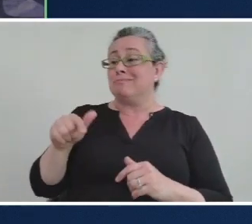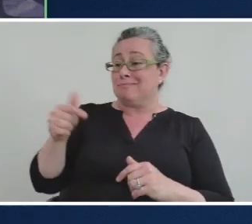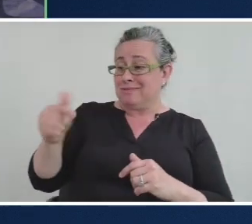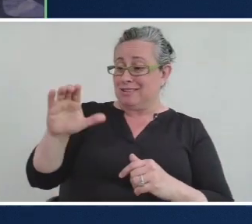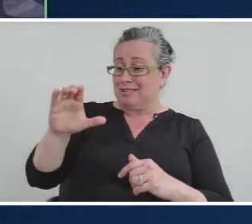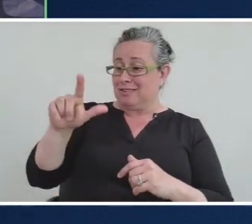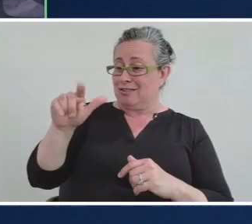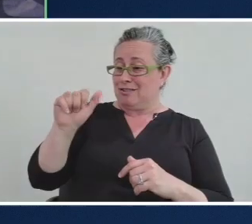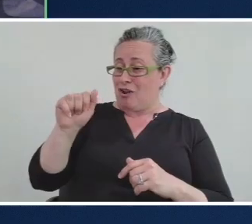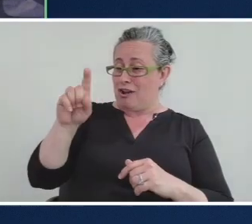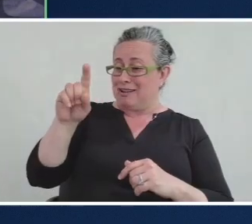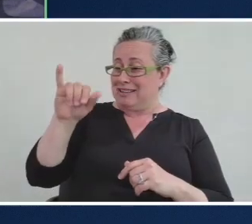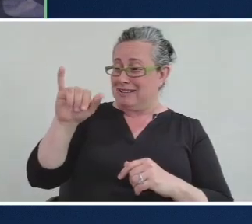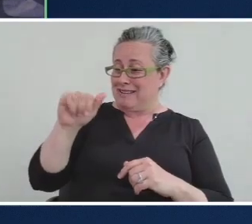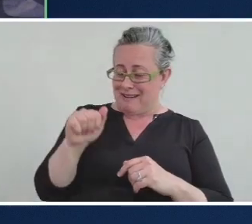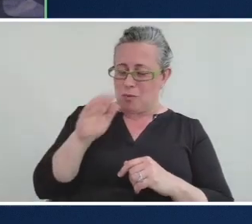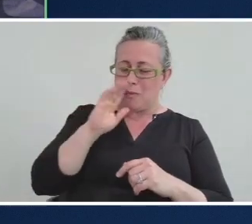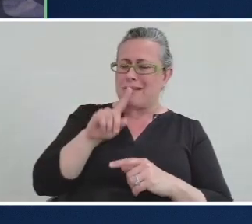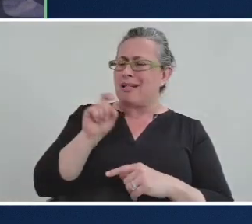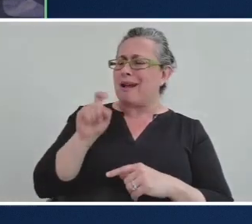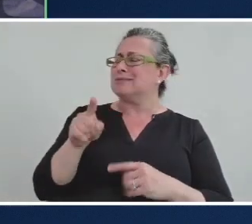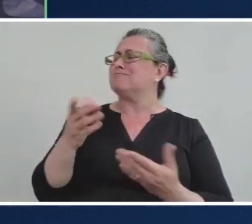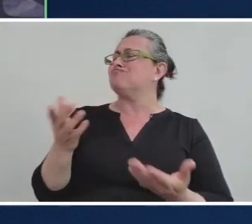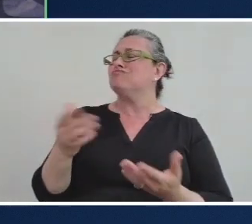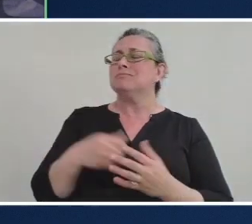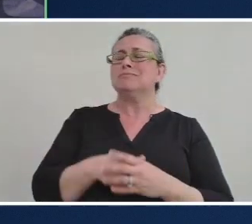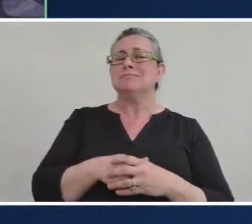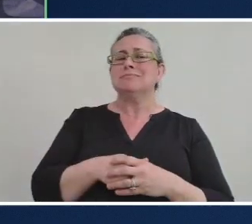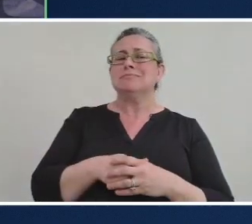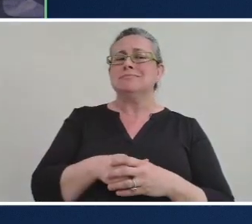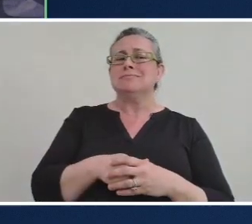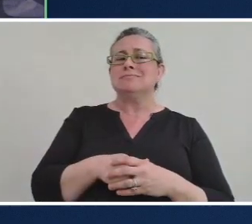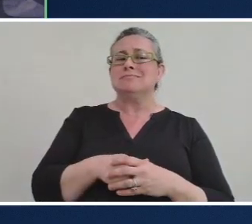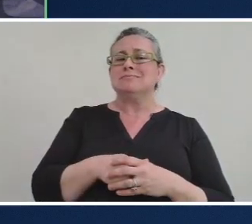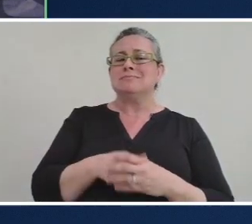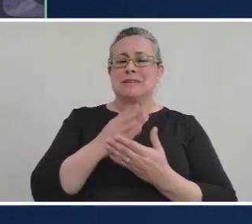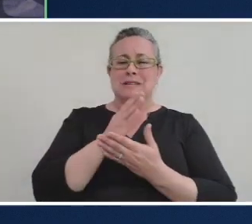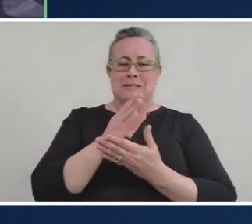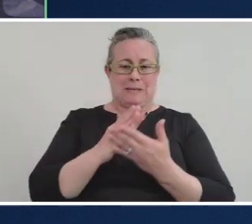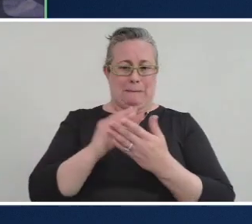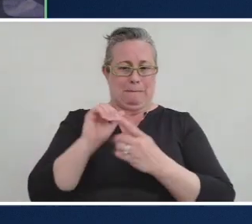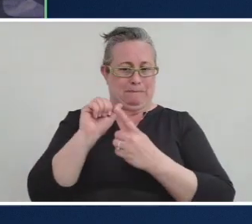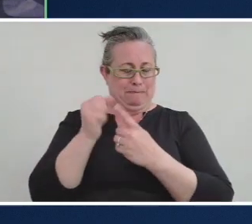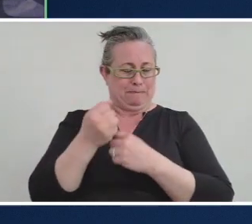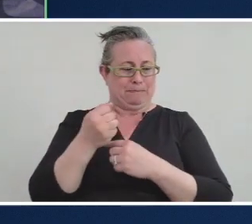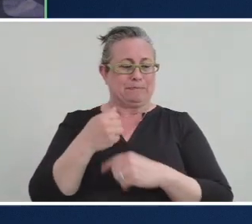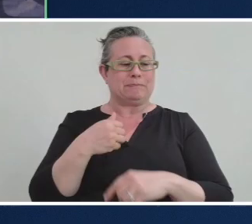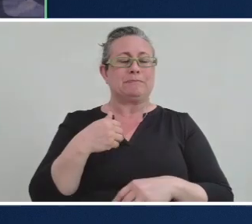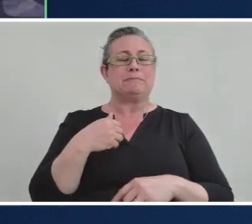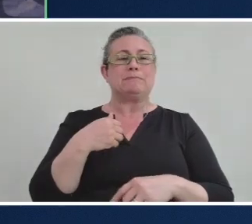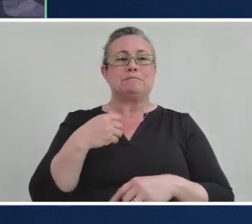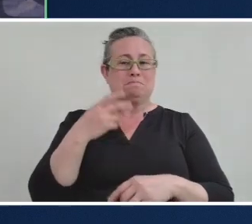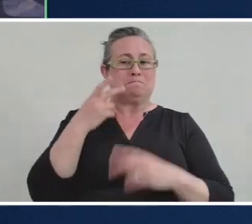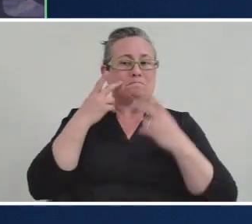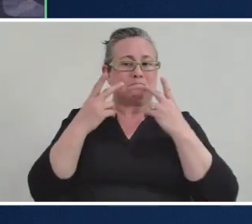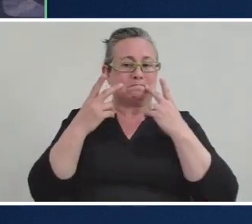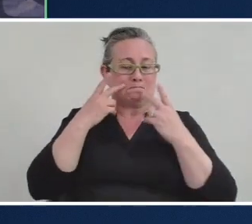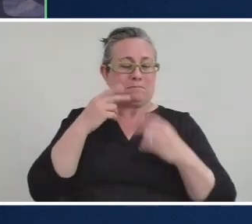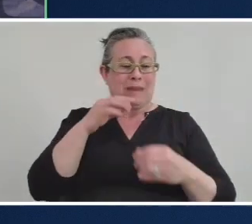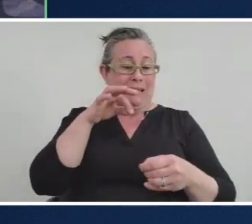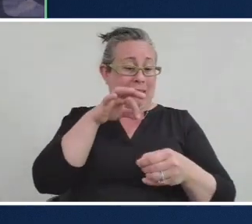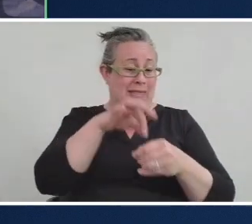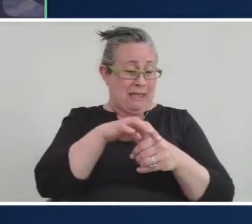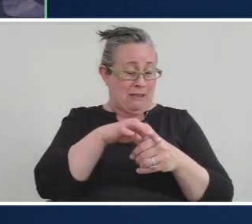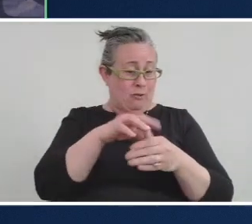you and ask the question, you know, in some instances, we have seen elections result